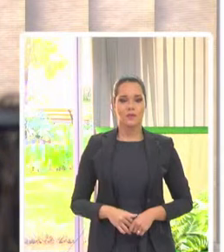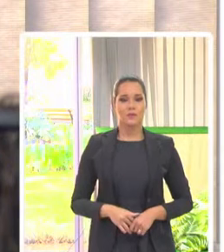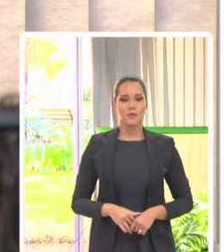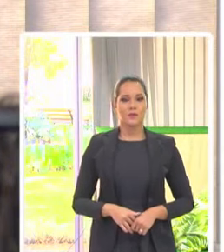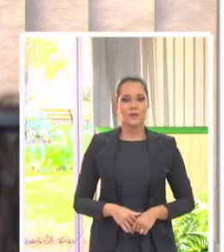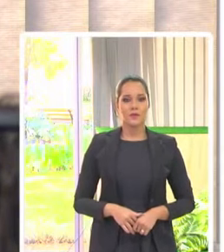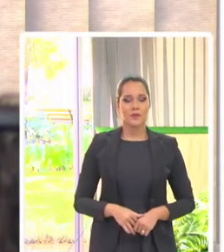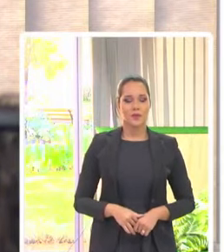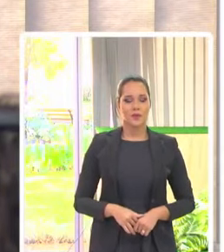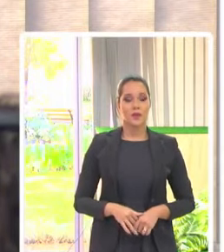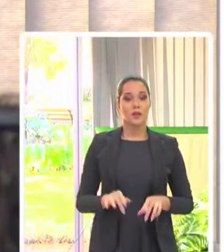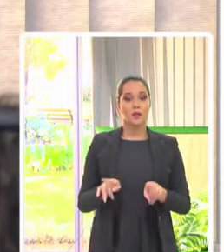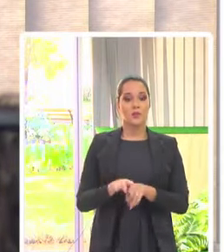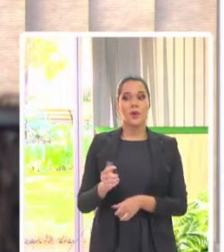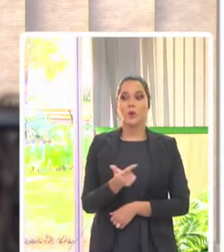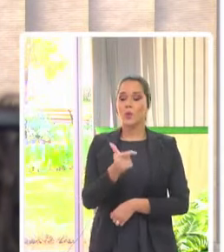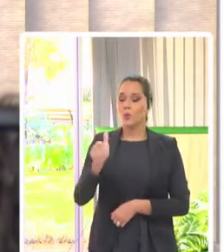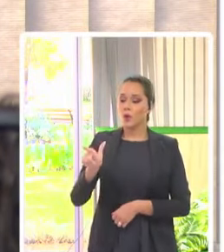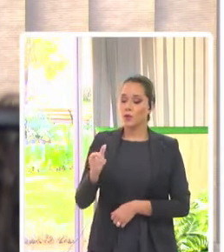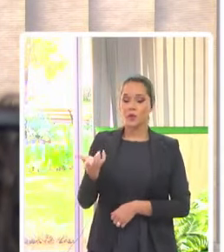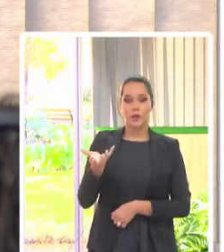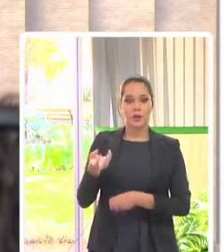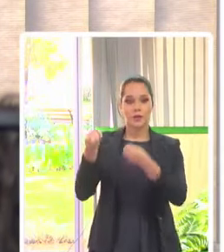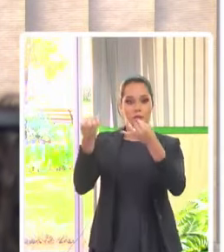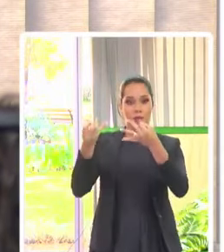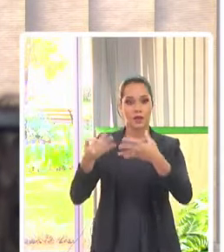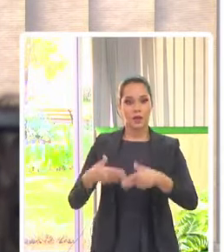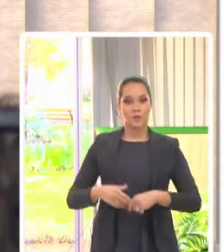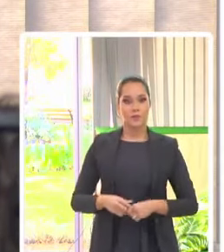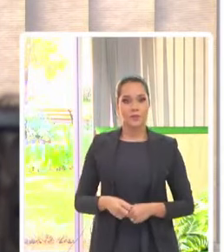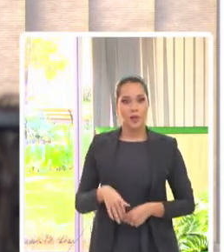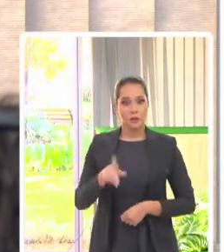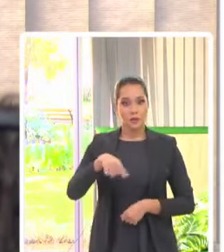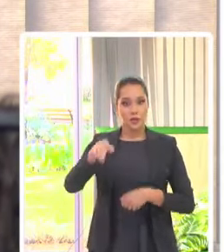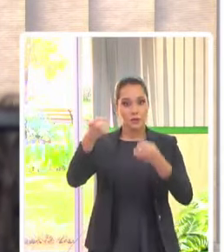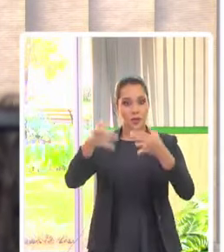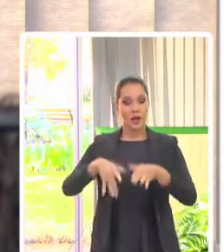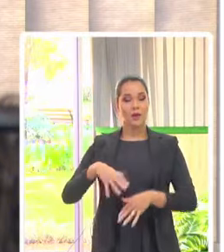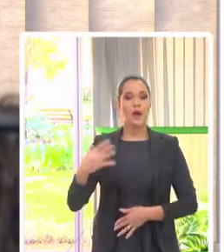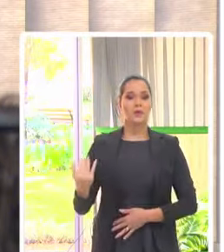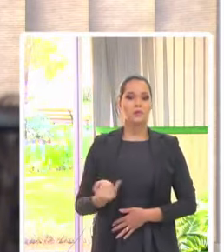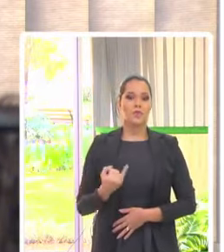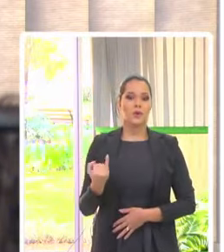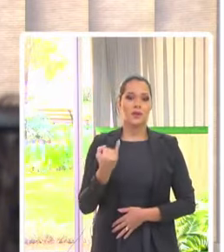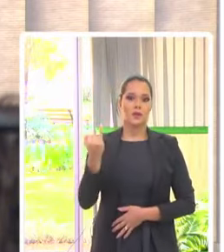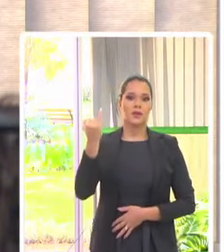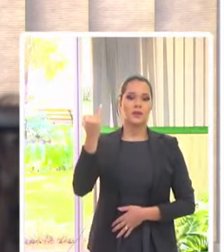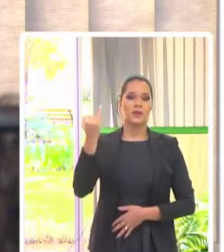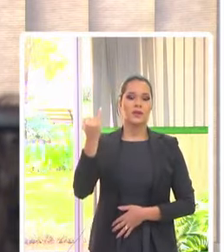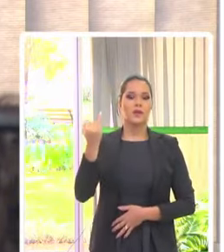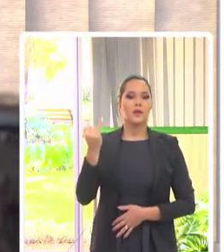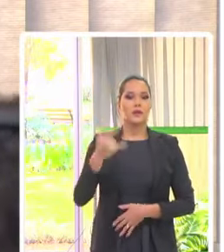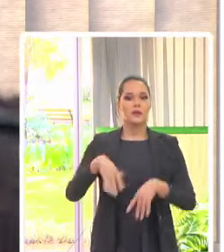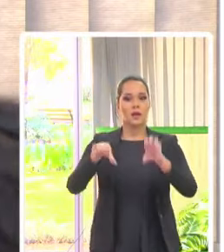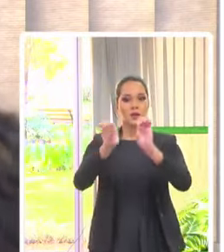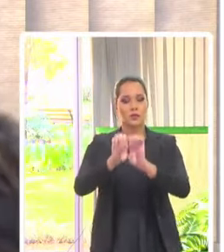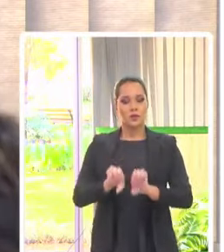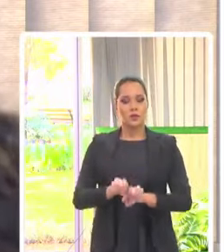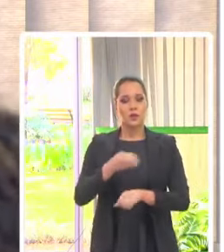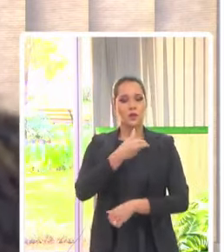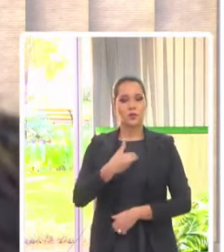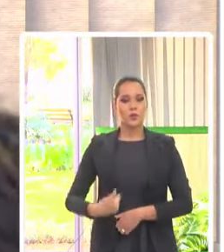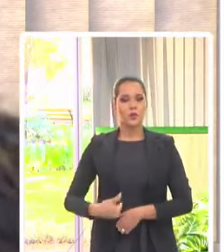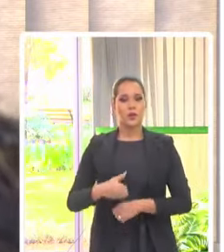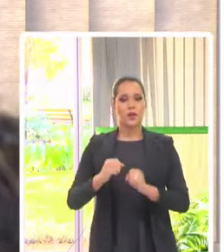point I'd like to make. You mentioned the relevance of DPIs for climate change. And here in